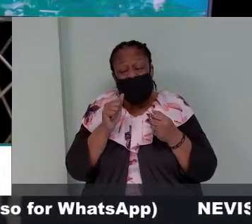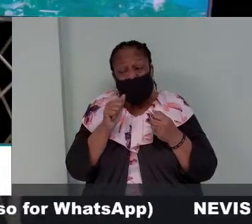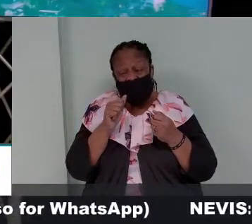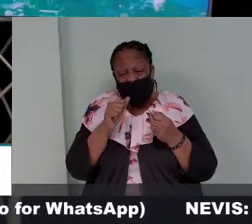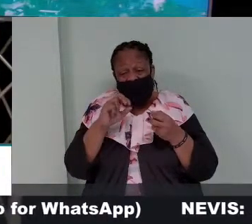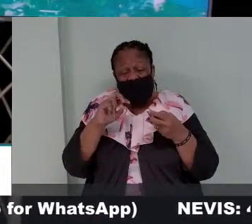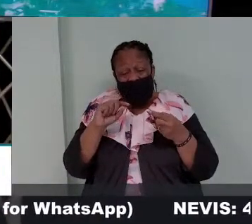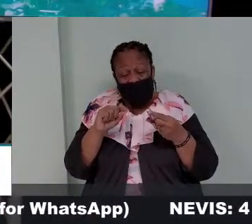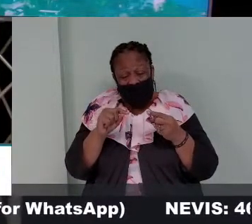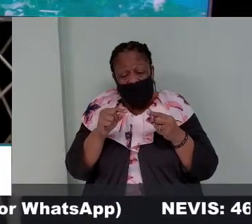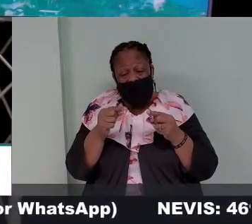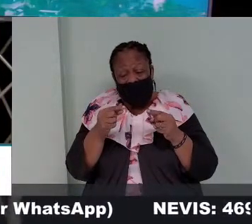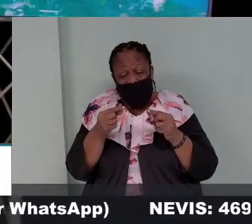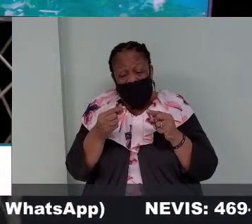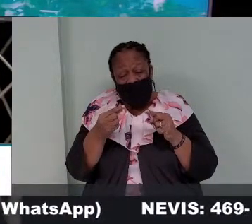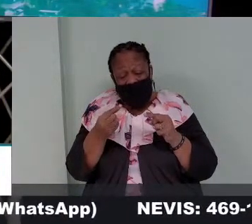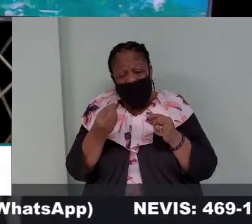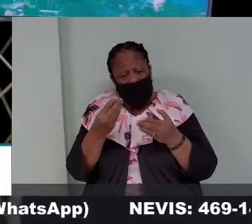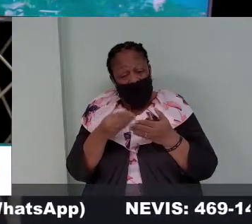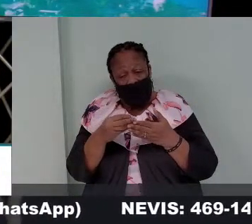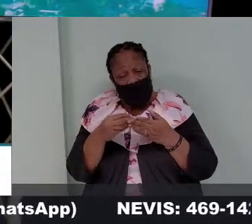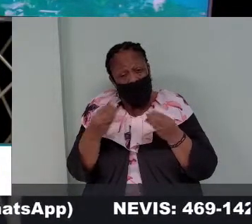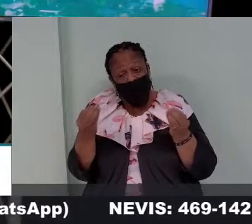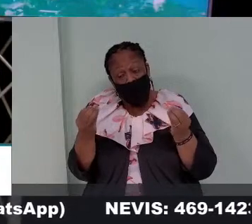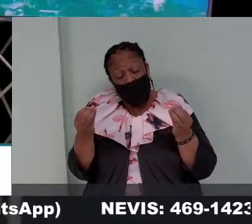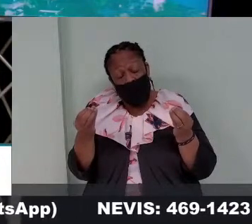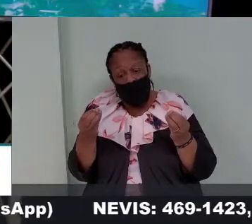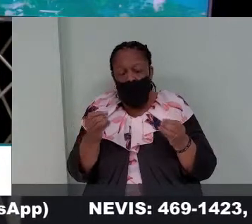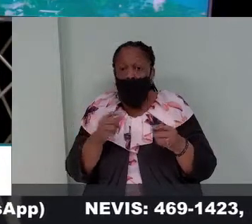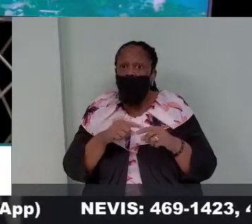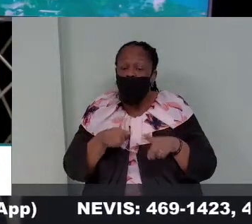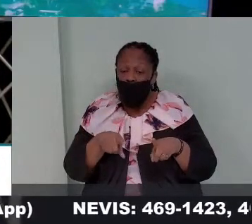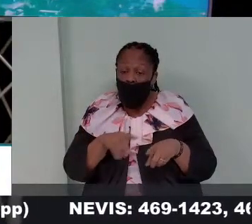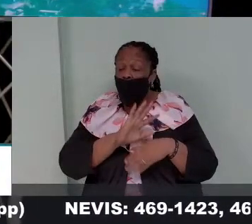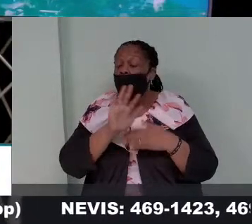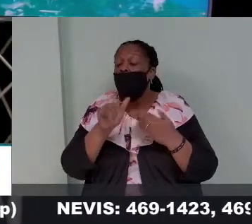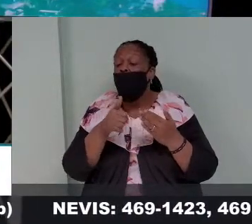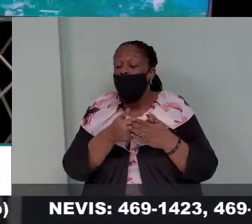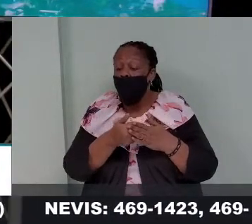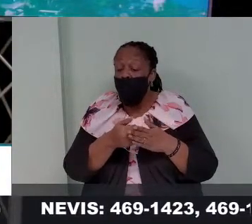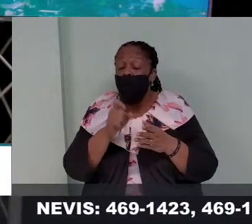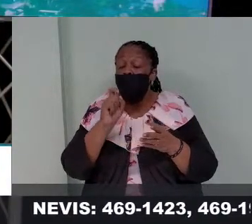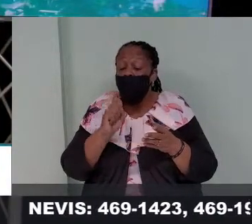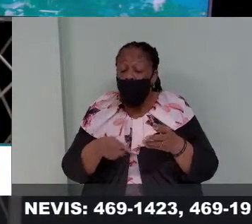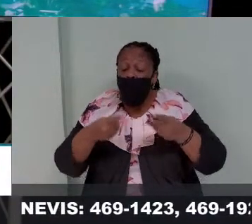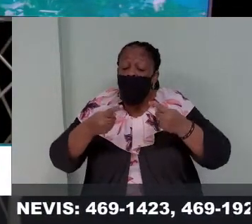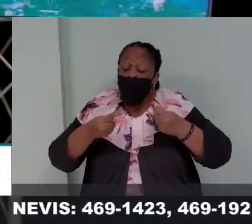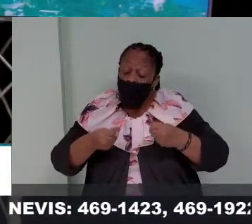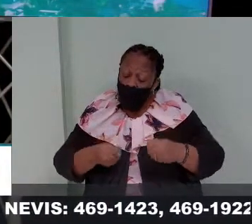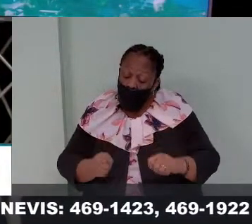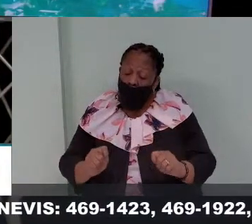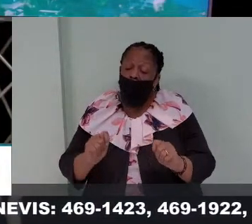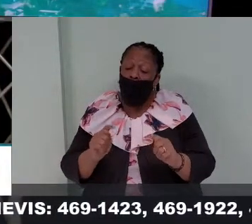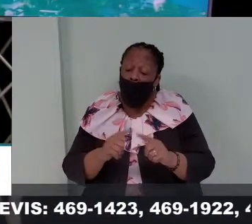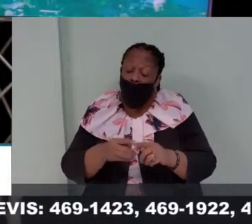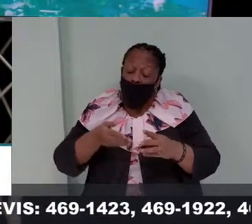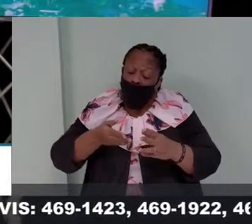than others, but we all have to make a sacrifice, and we all have to try and get through this